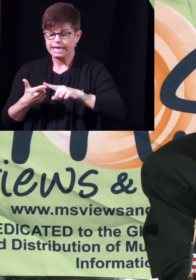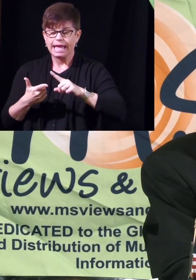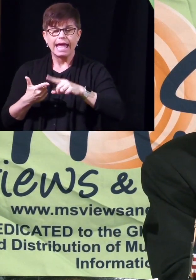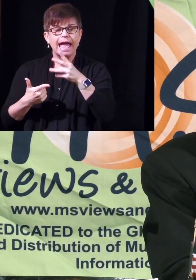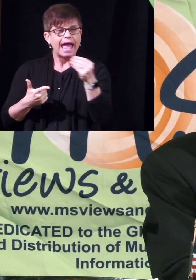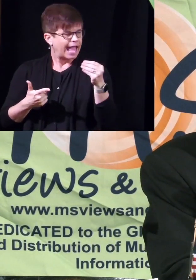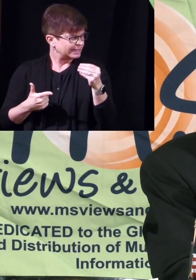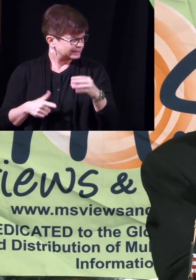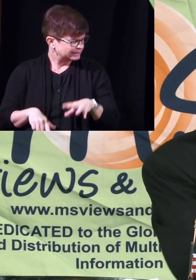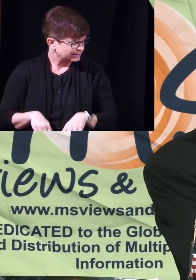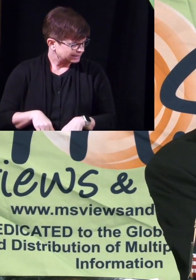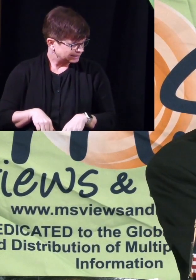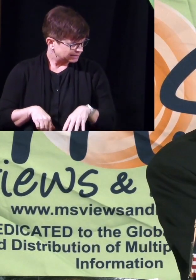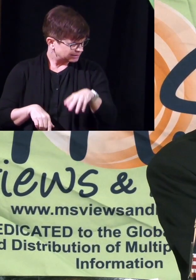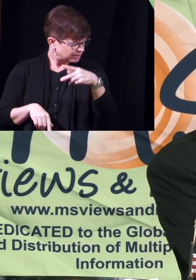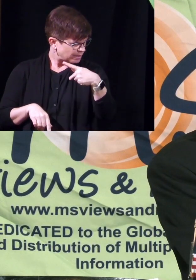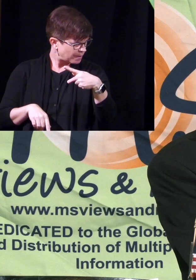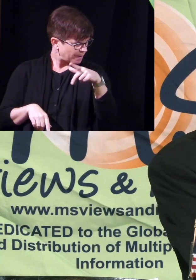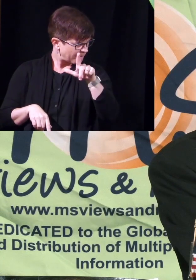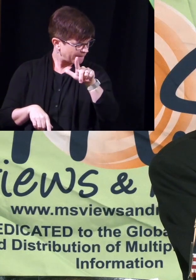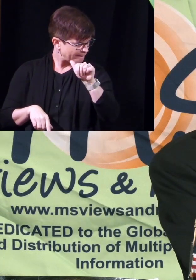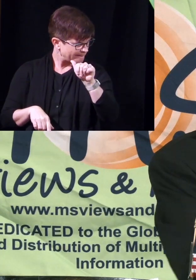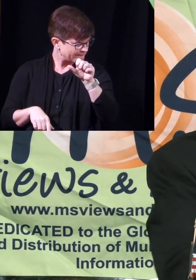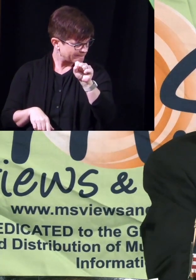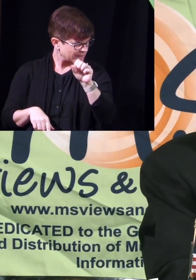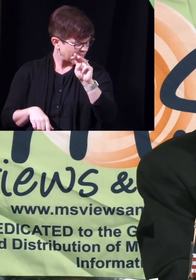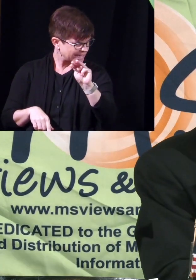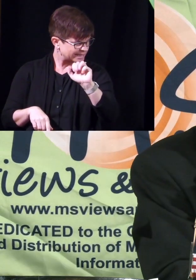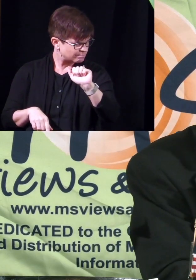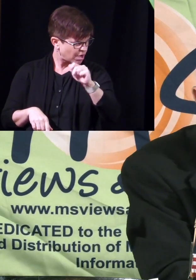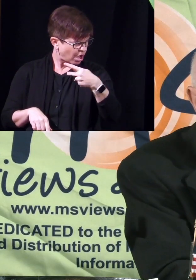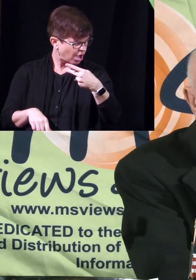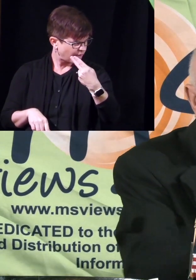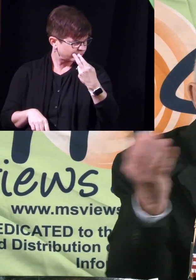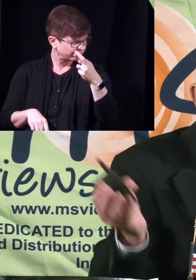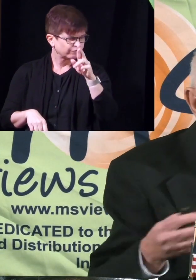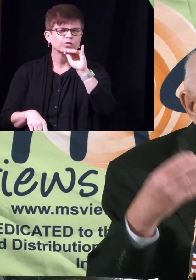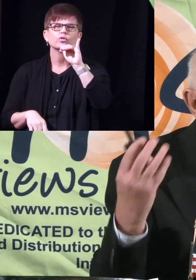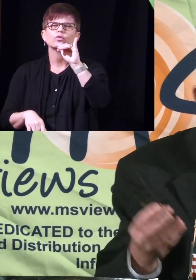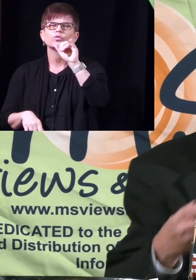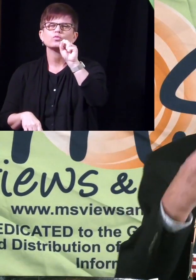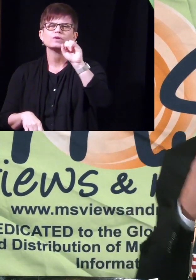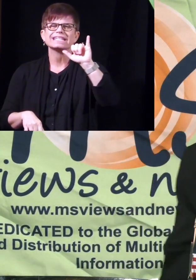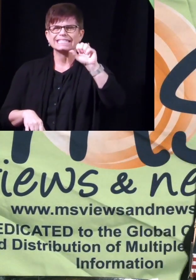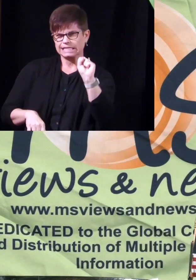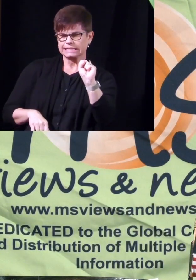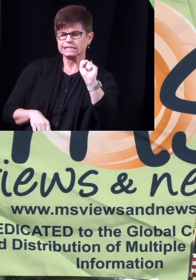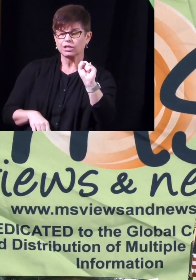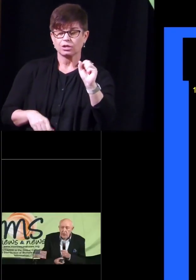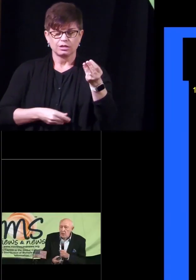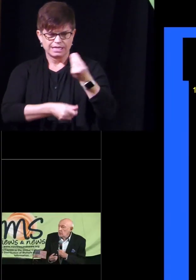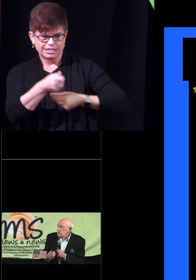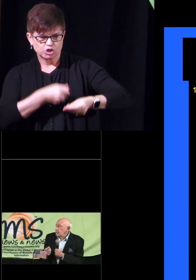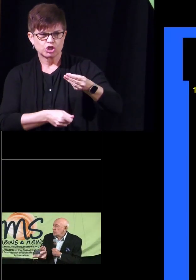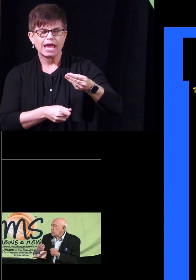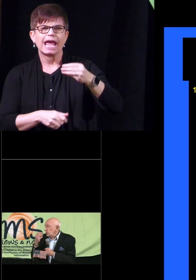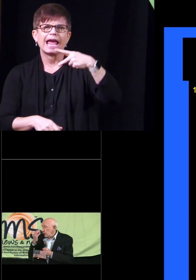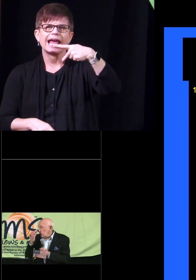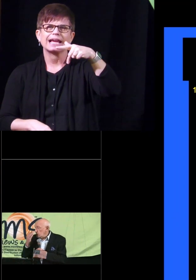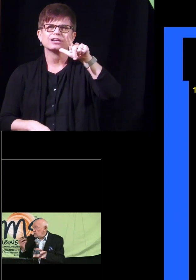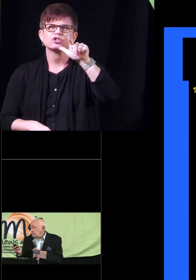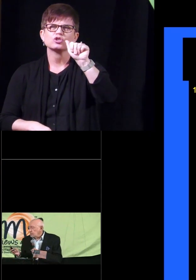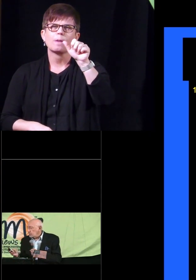plasmapheresis. Plasmapheresis is plasma exchange, where we take out your plasma. This is used in very